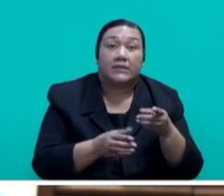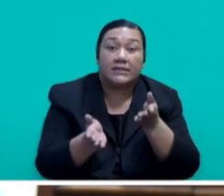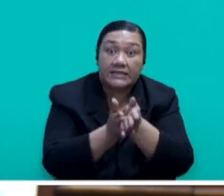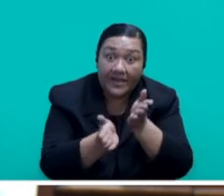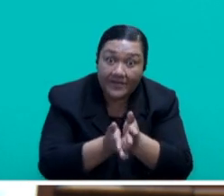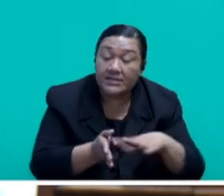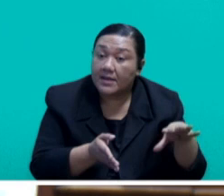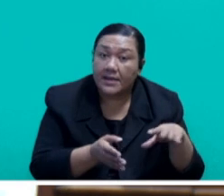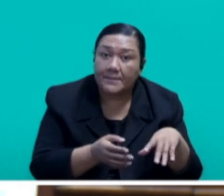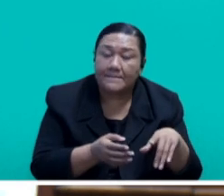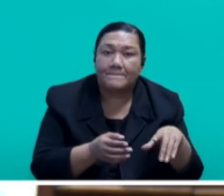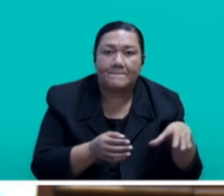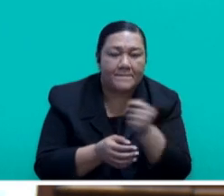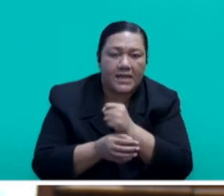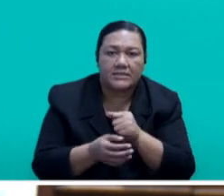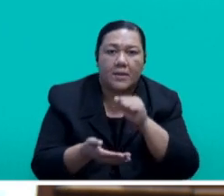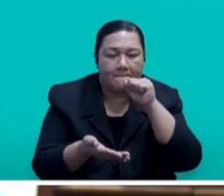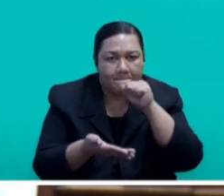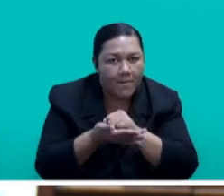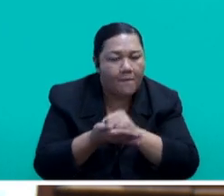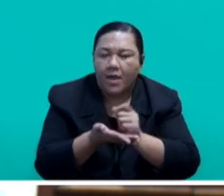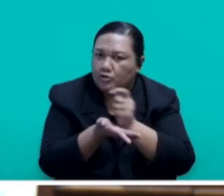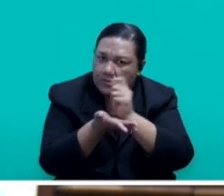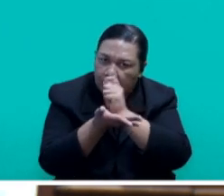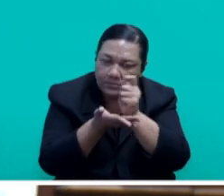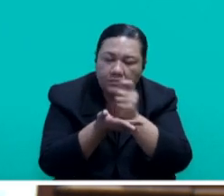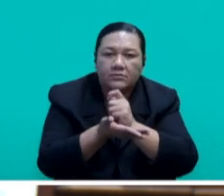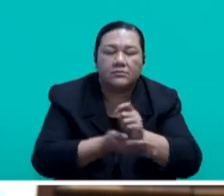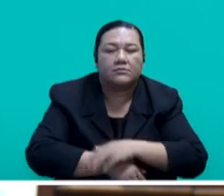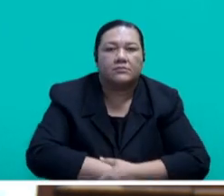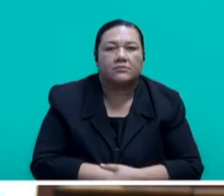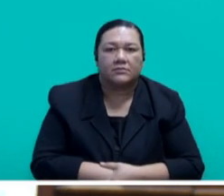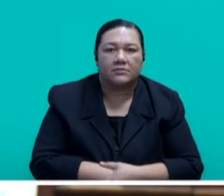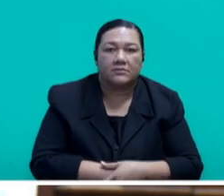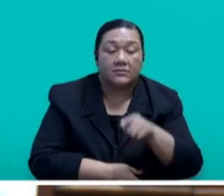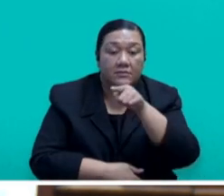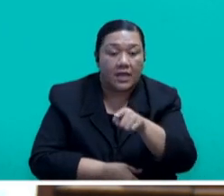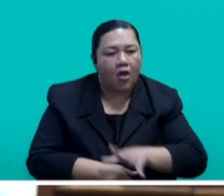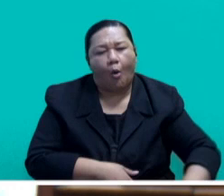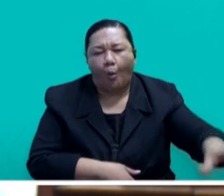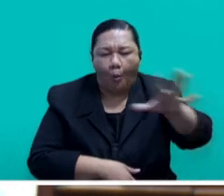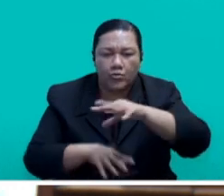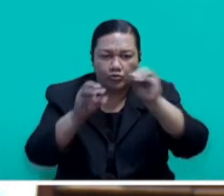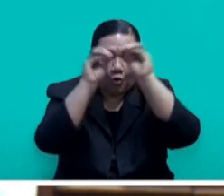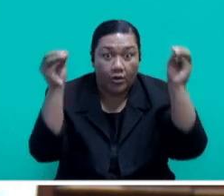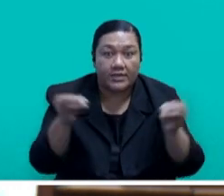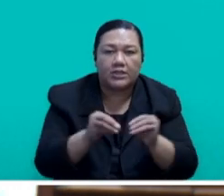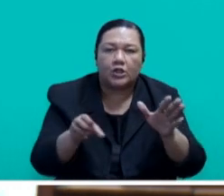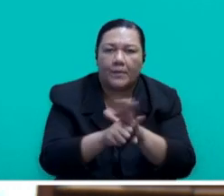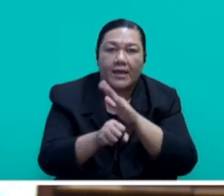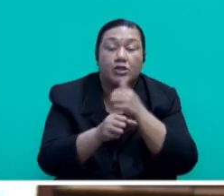through a transition. Our aim is for the entire organization to become